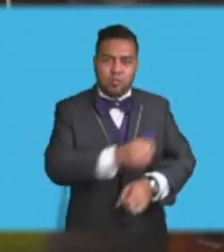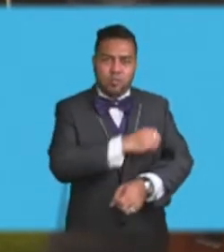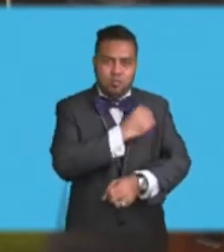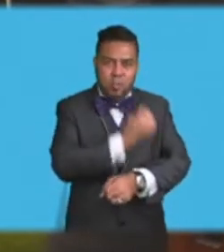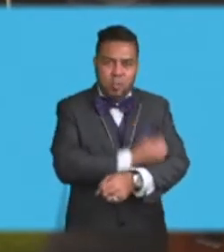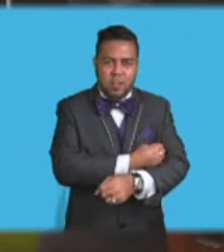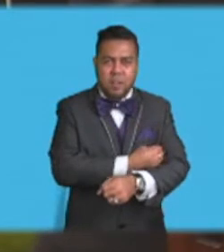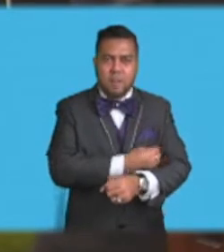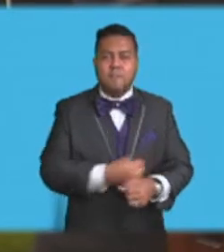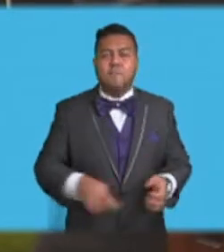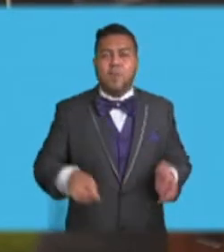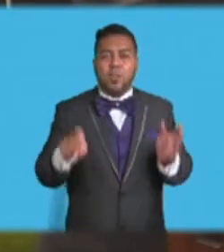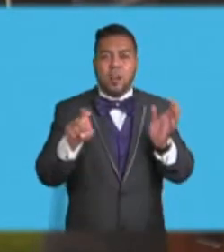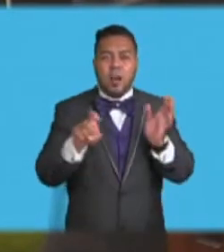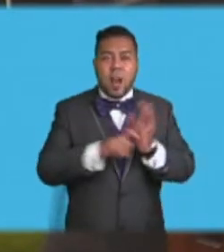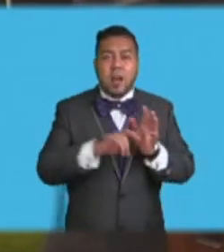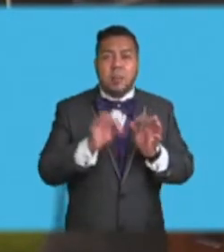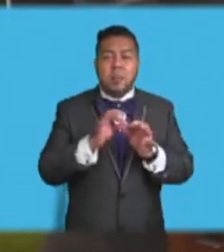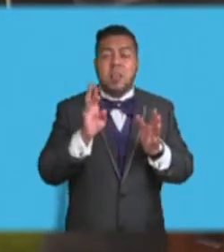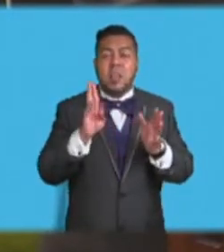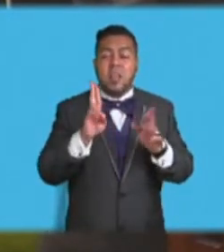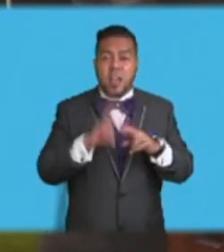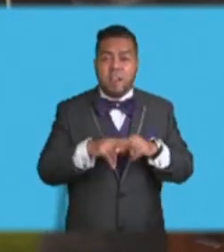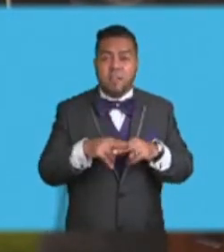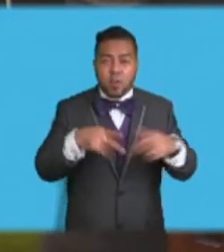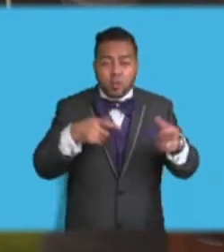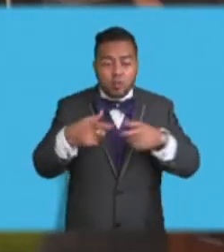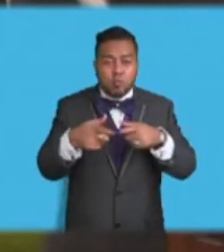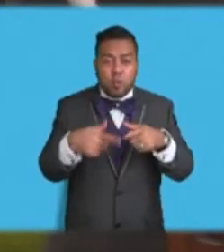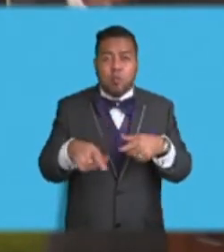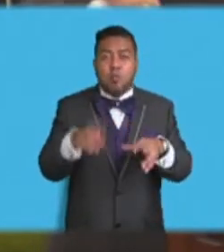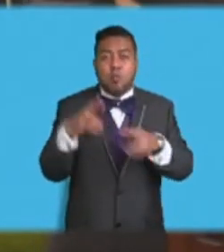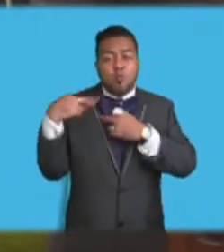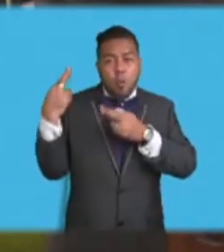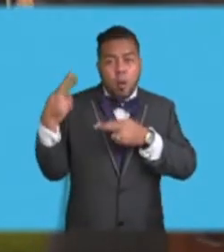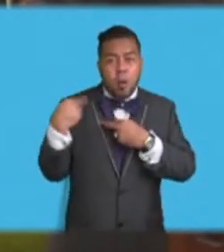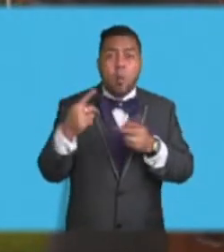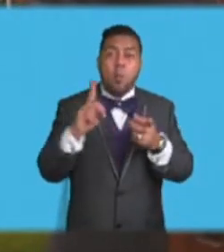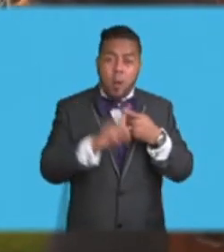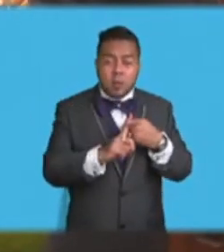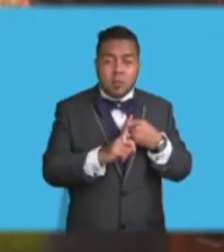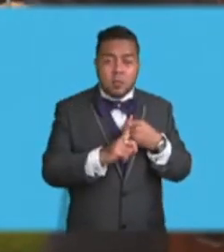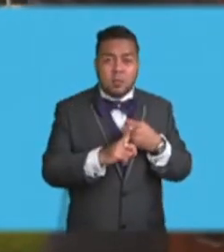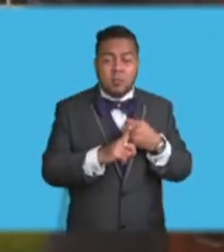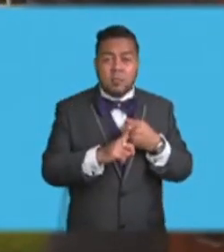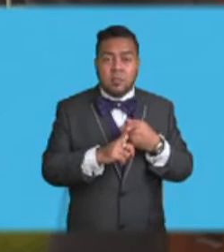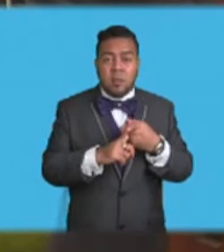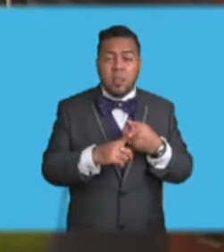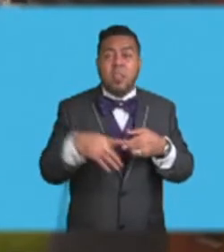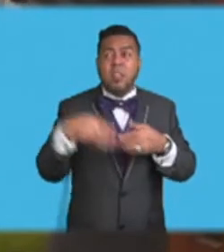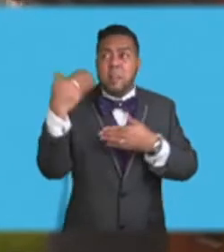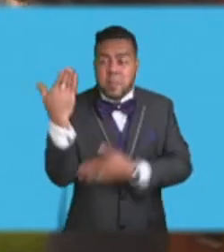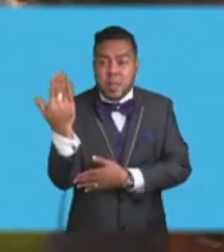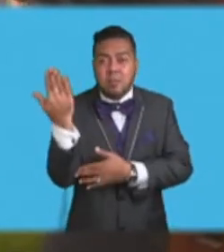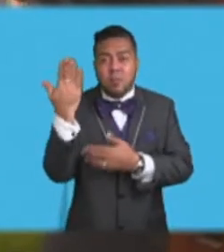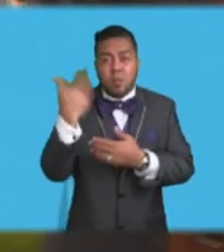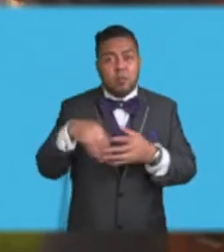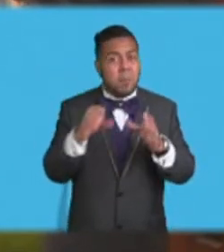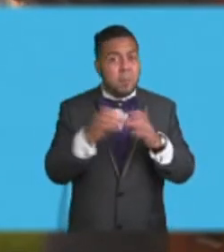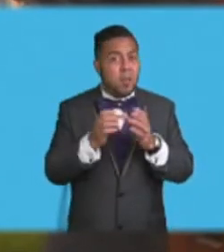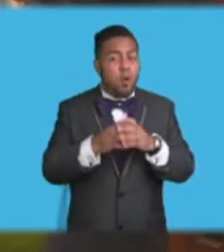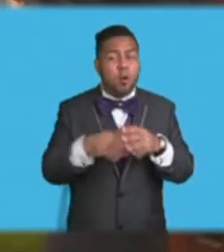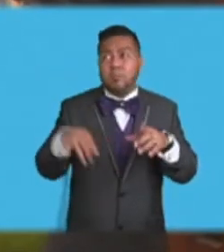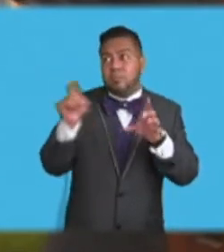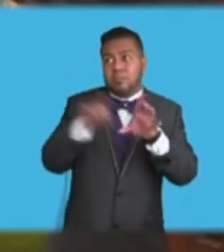RBF's regulatory role, which are as follows. 1. Given the dependence of the banking sector on foreign